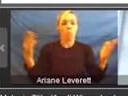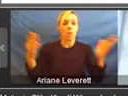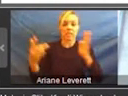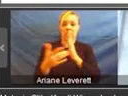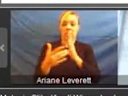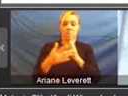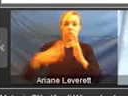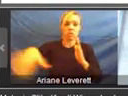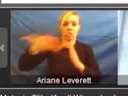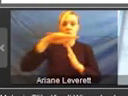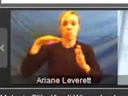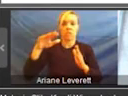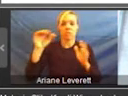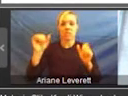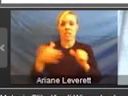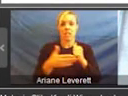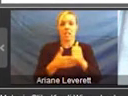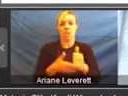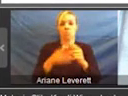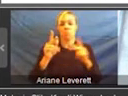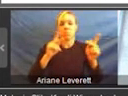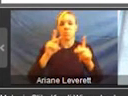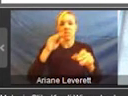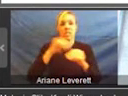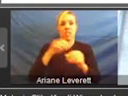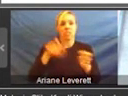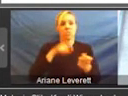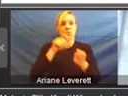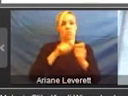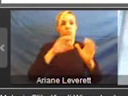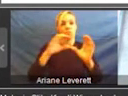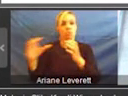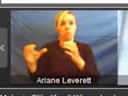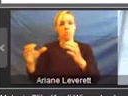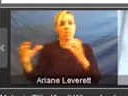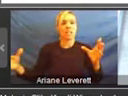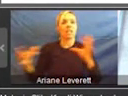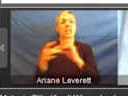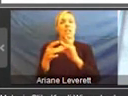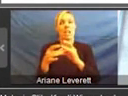certain groups within civil society to learning processes, what also